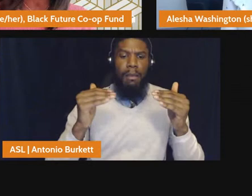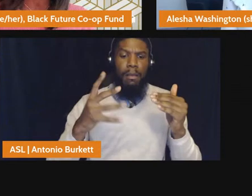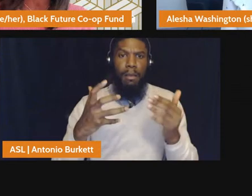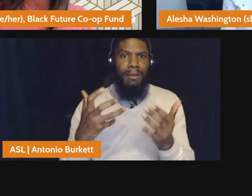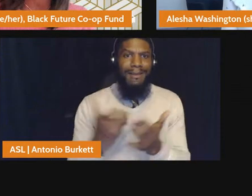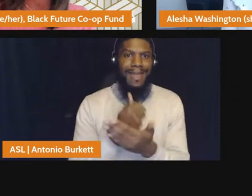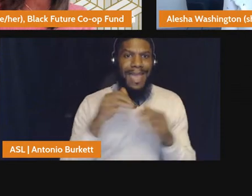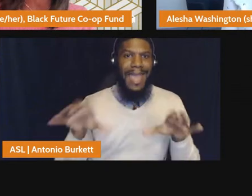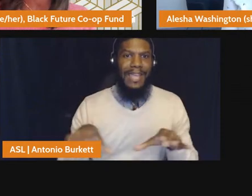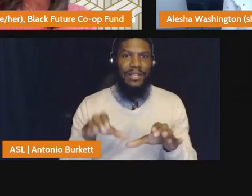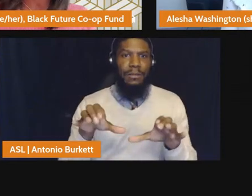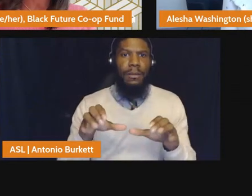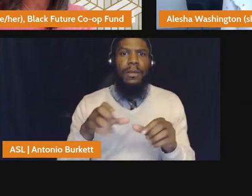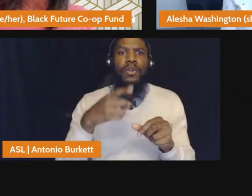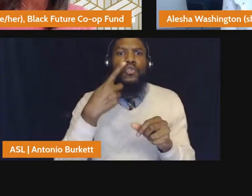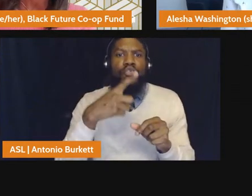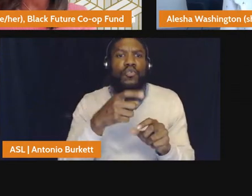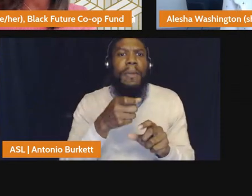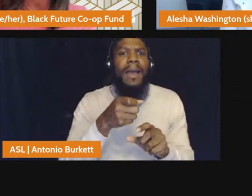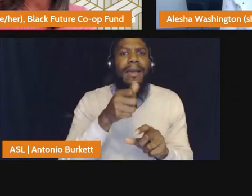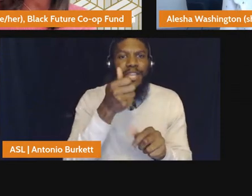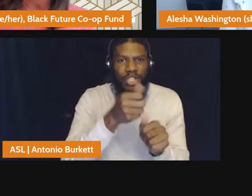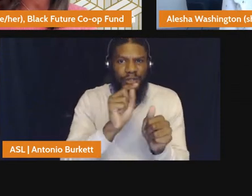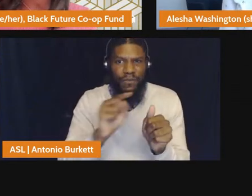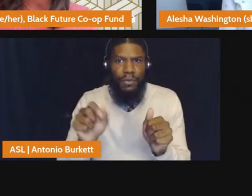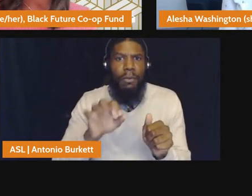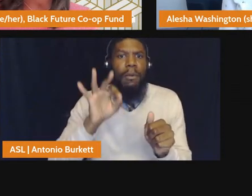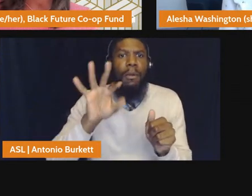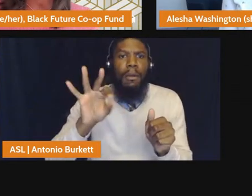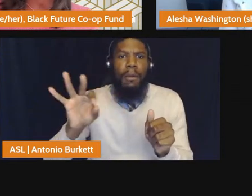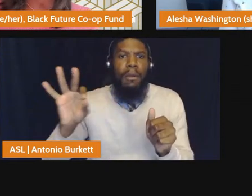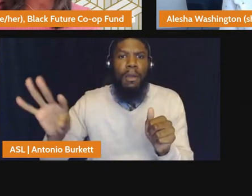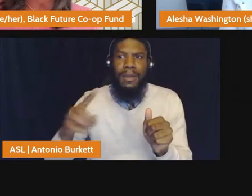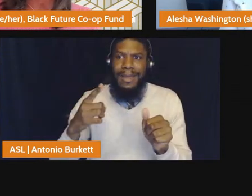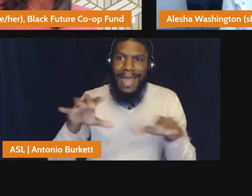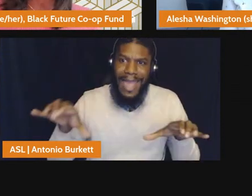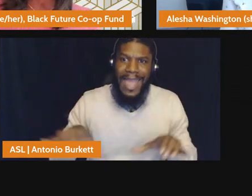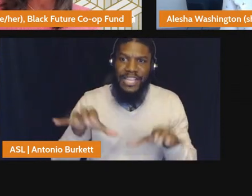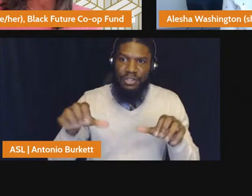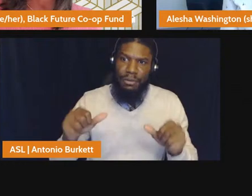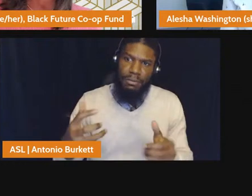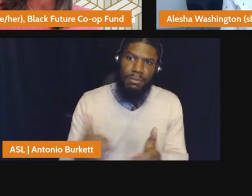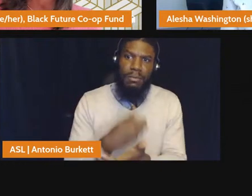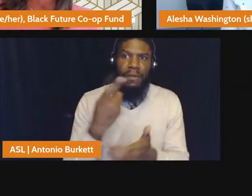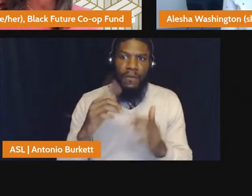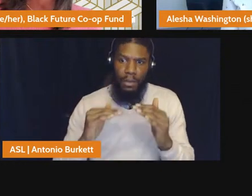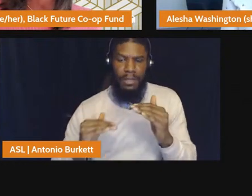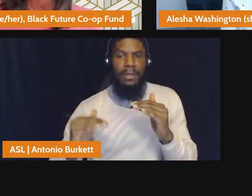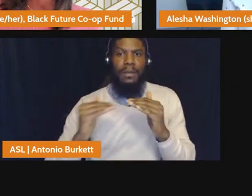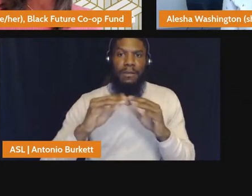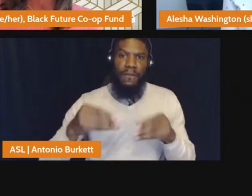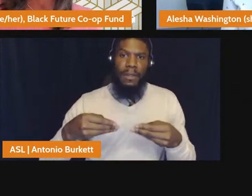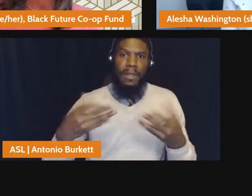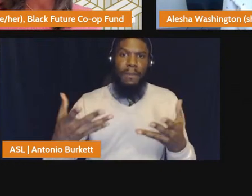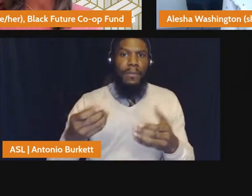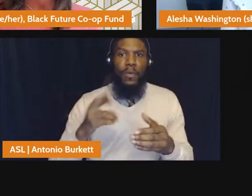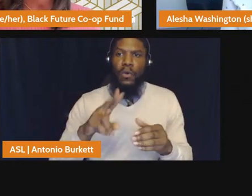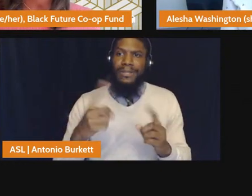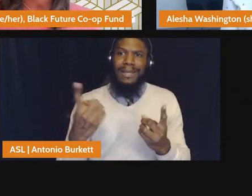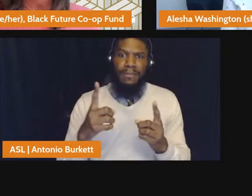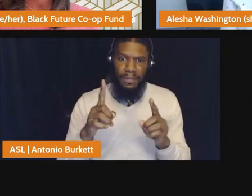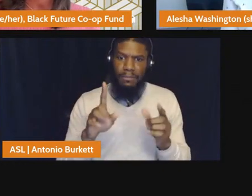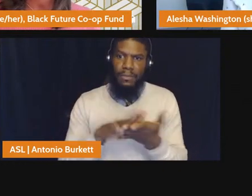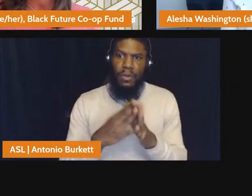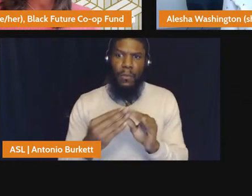Black leadership in philanthropy or an action to create greater accountability in philanthropy to center